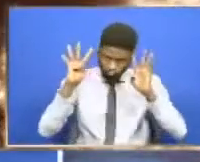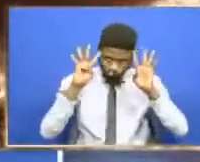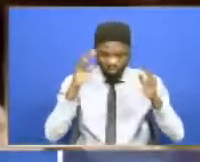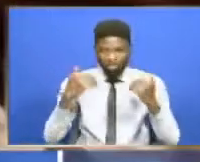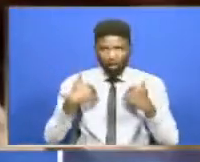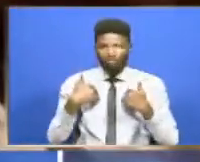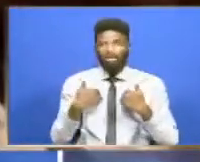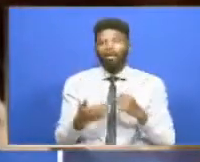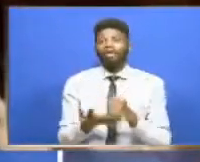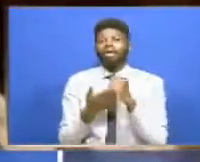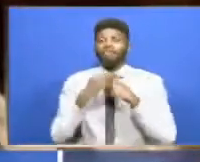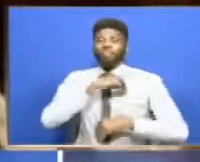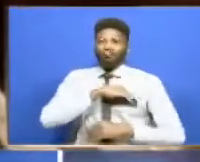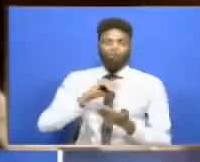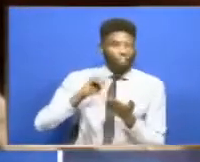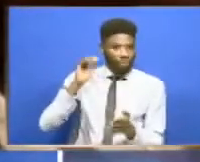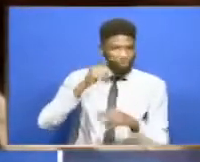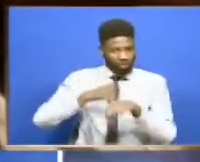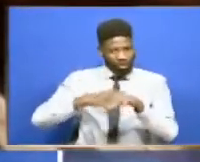yenye ushindani.